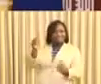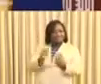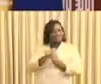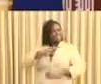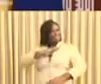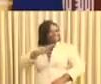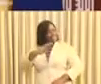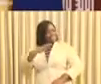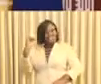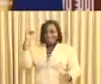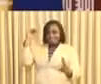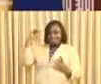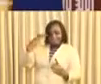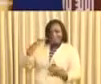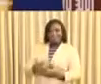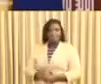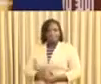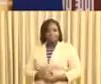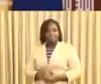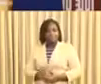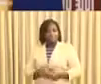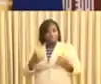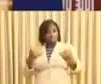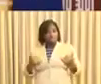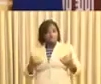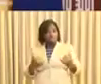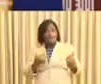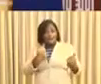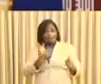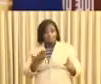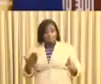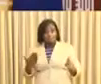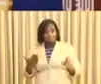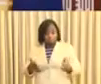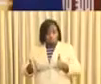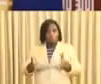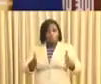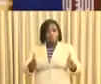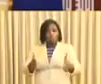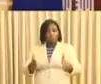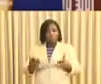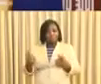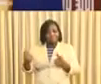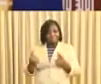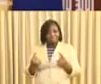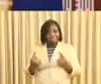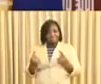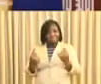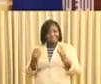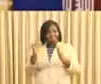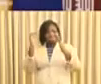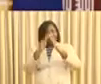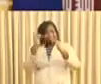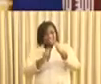shall be outlining shortly the path for bringing the restrictive measures systematically to an end, and defining